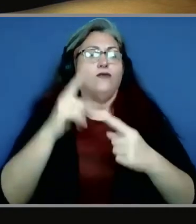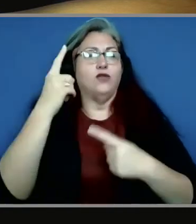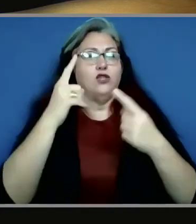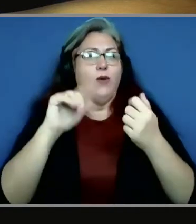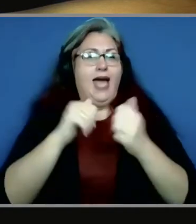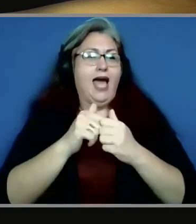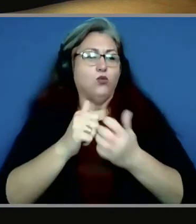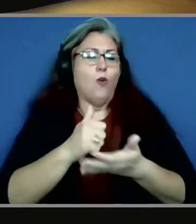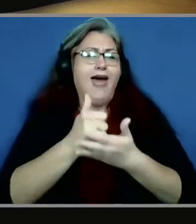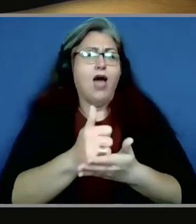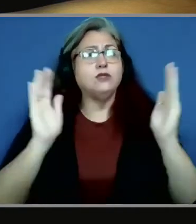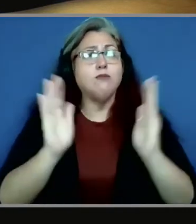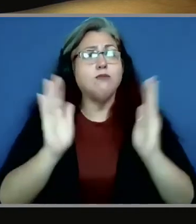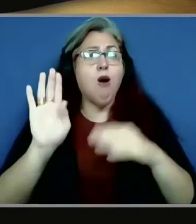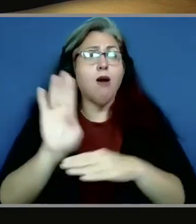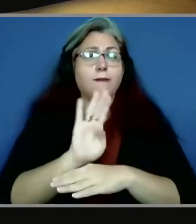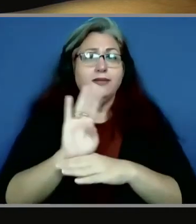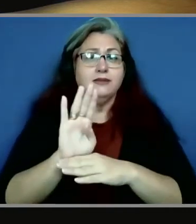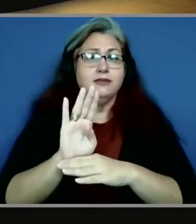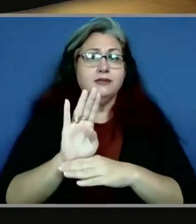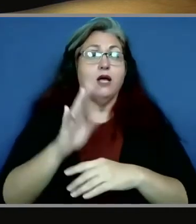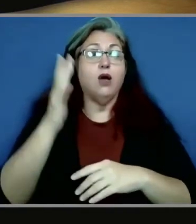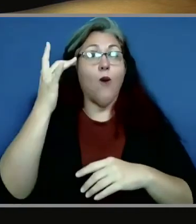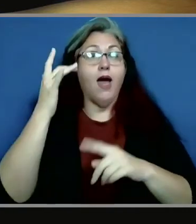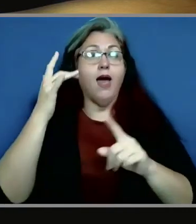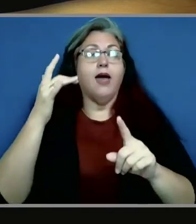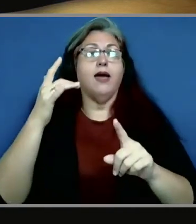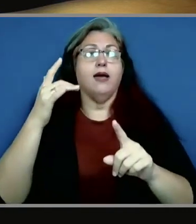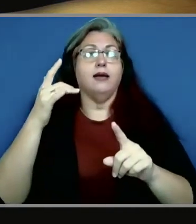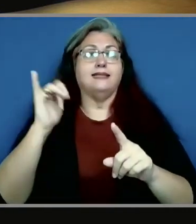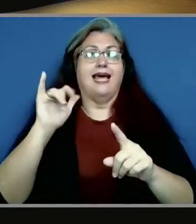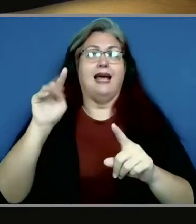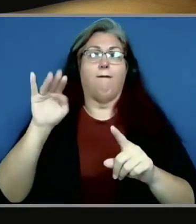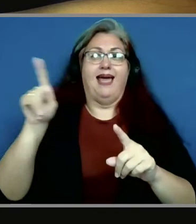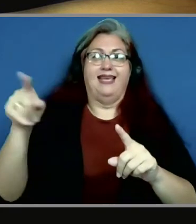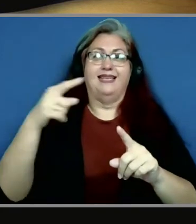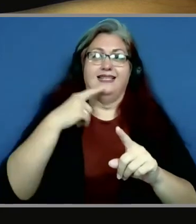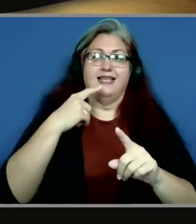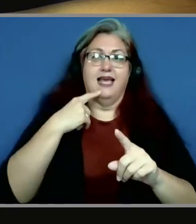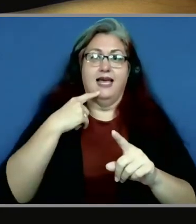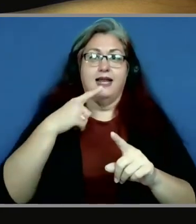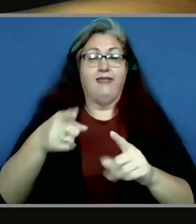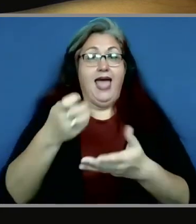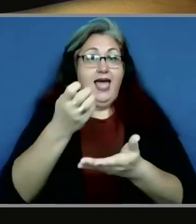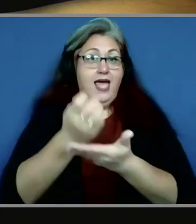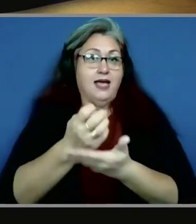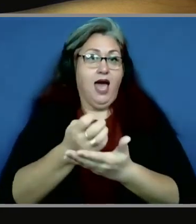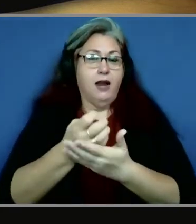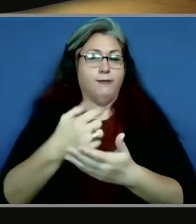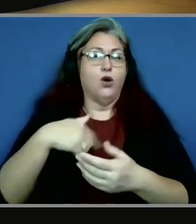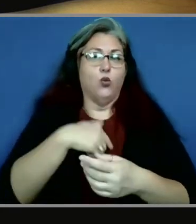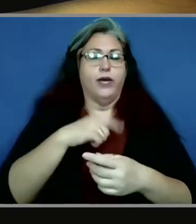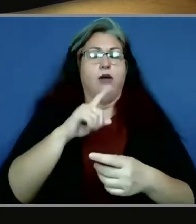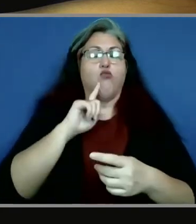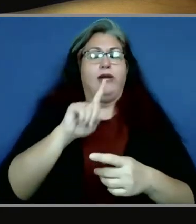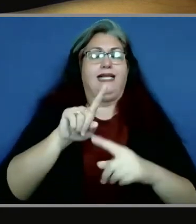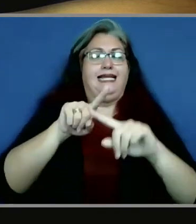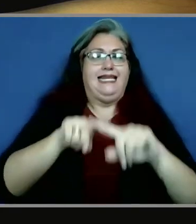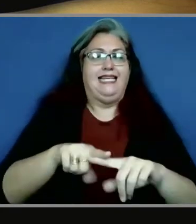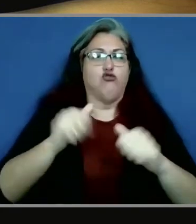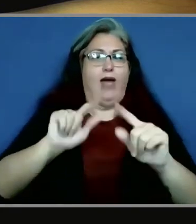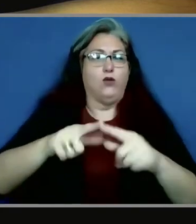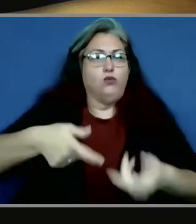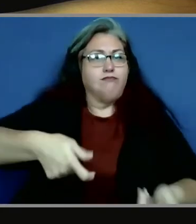small businesses, because as Mike Molina said earlier, the economy is what we really need to start boosting